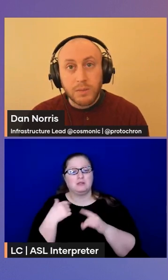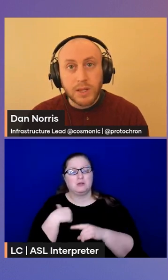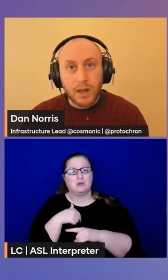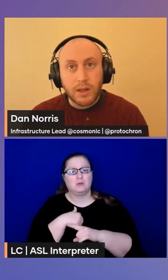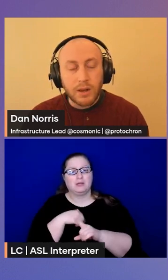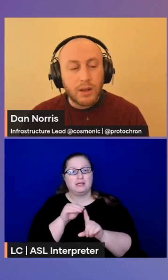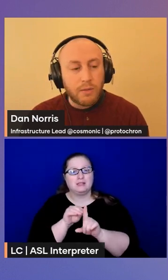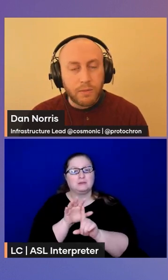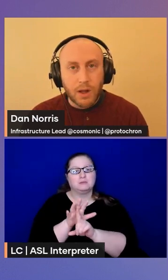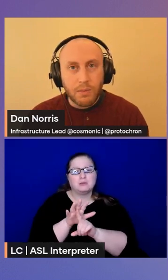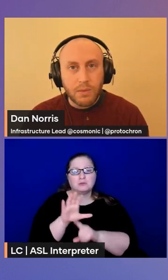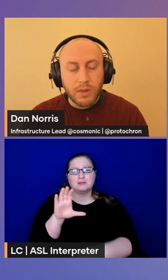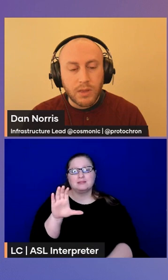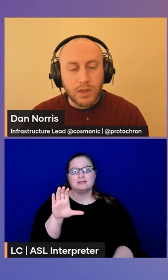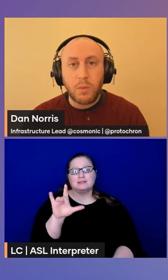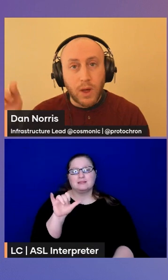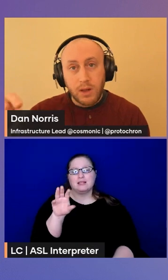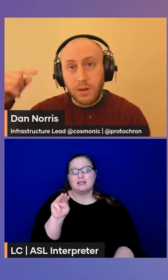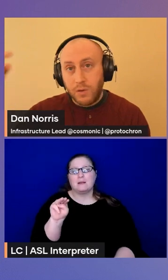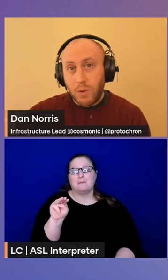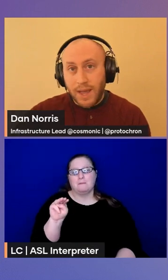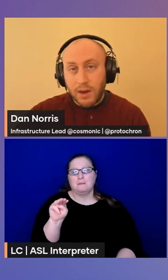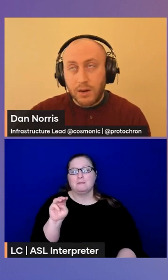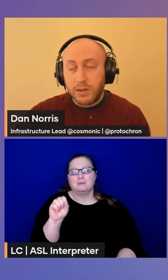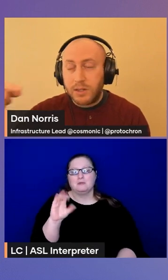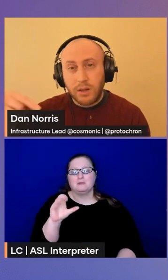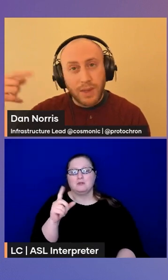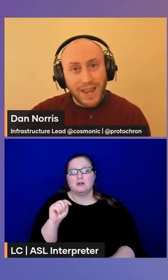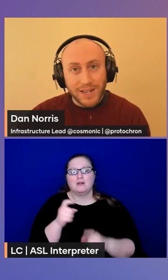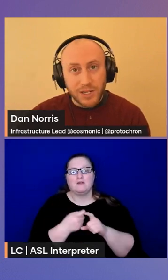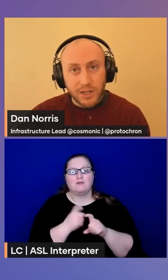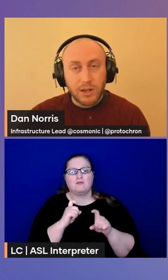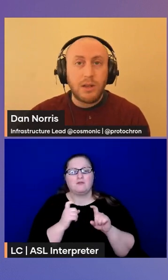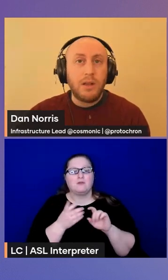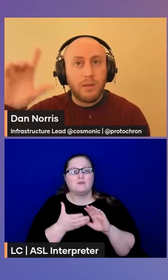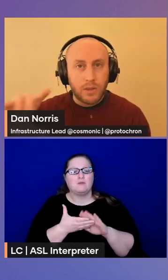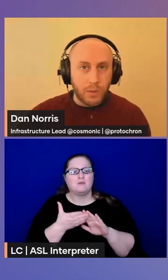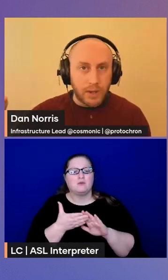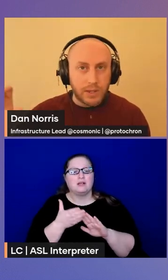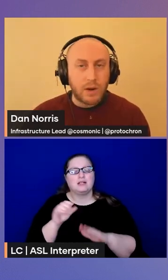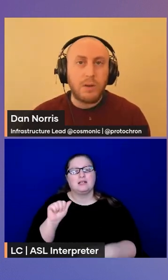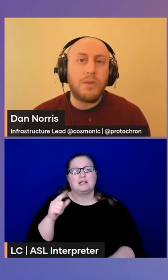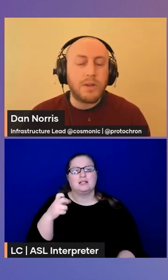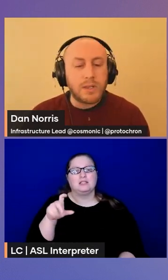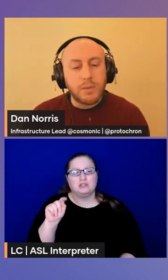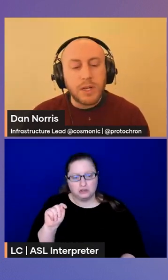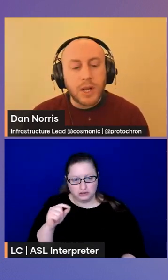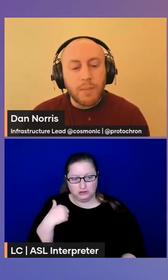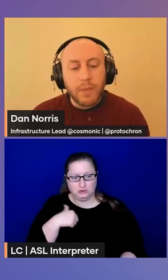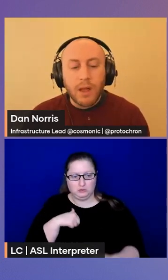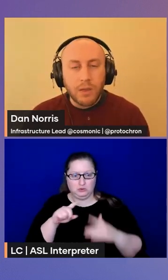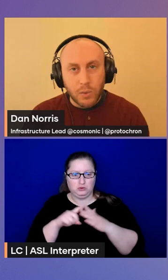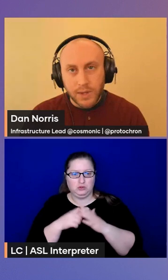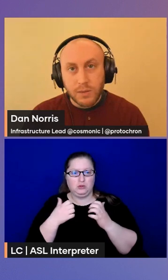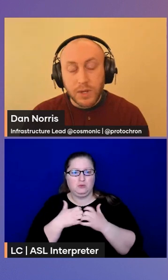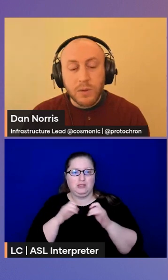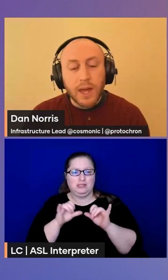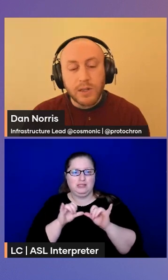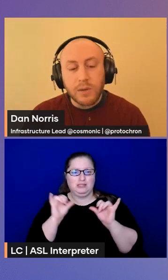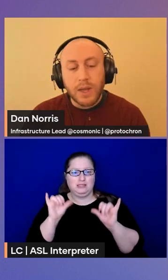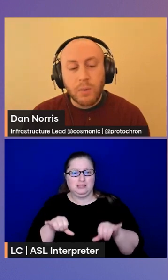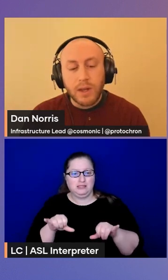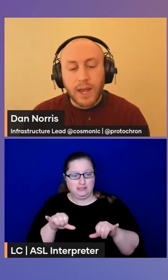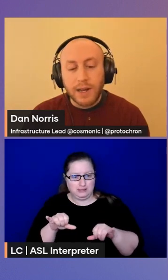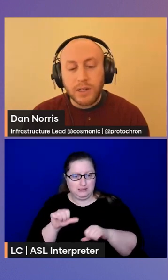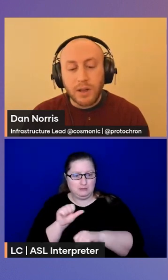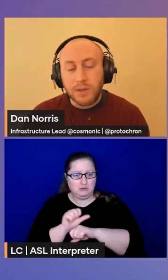Cilium socket from the running Nomad or Cilium agent that we had started with our systemd job. The reason we do that is so